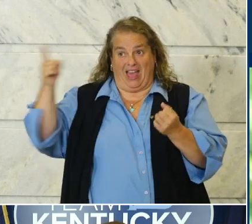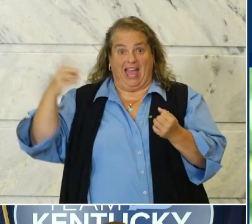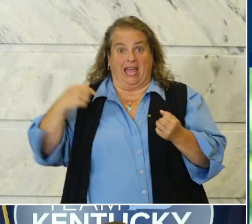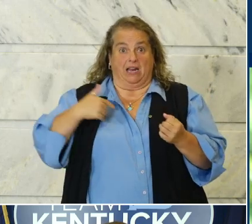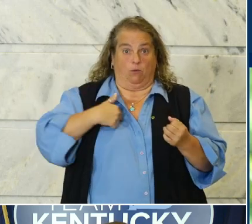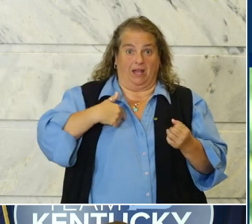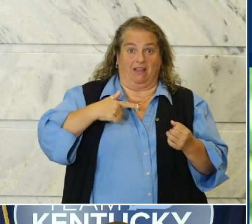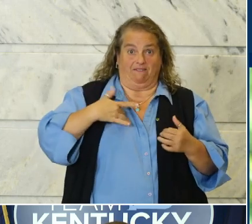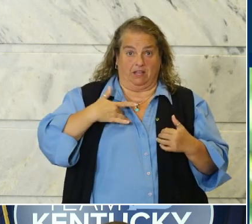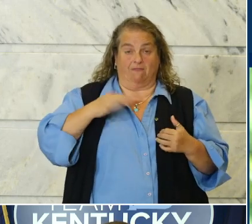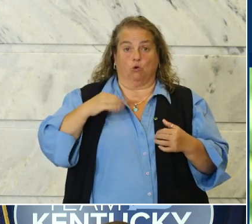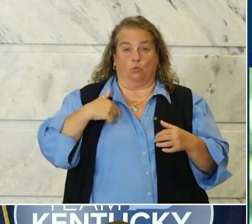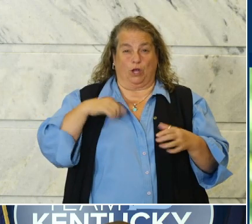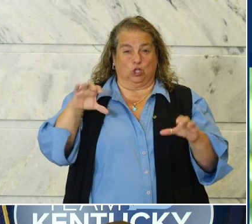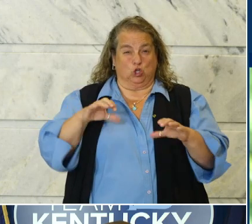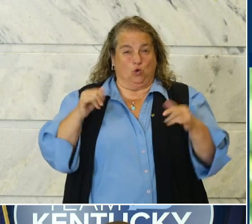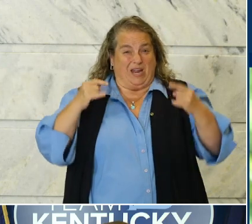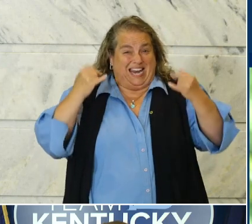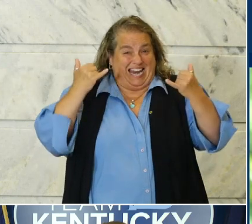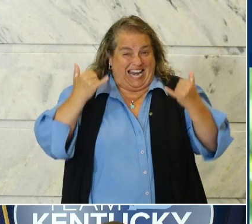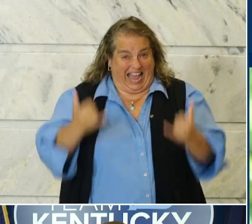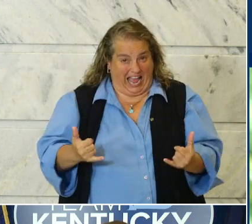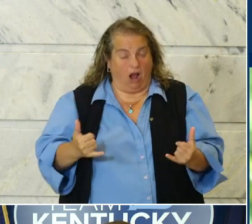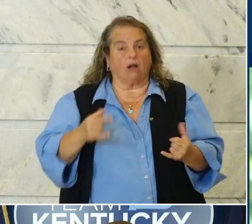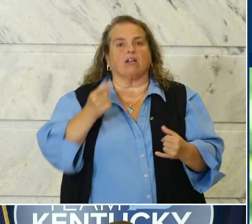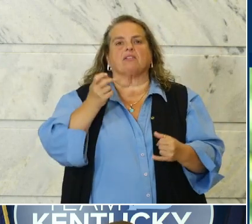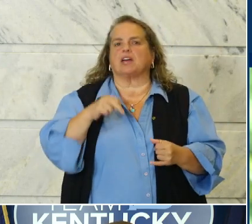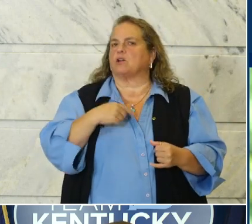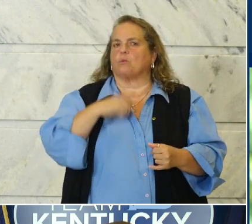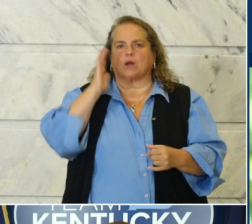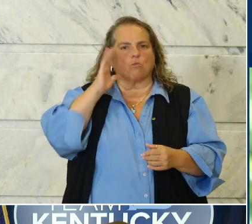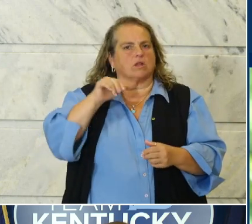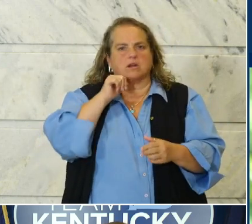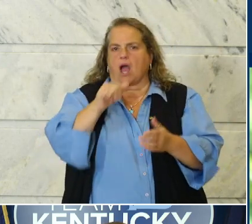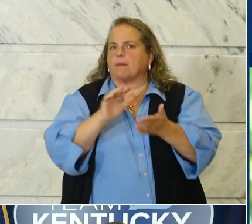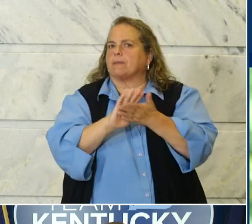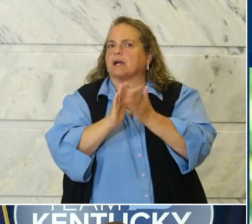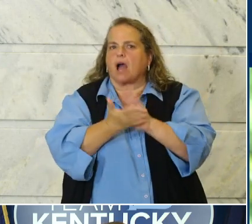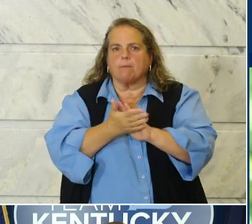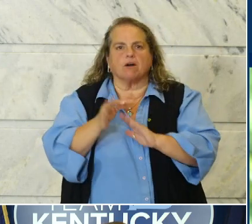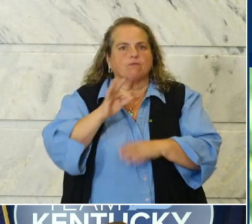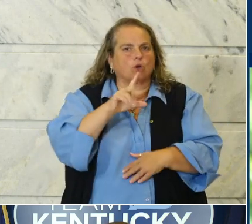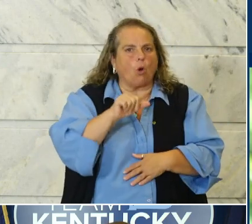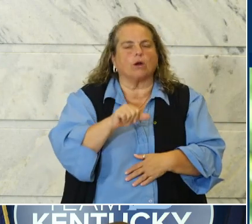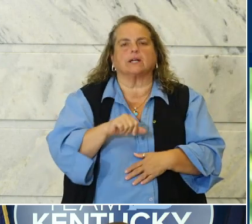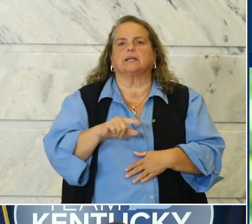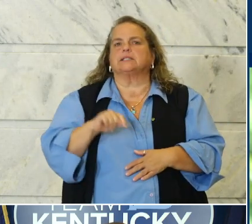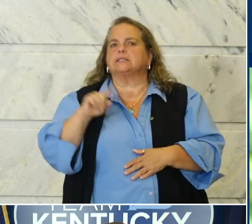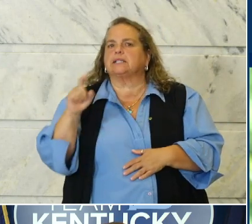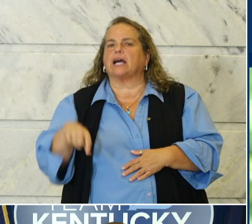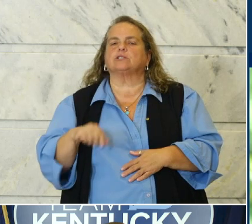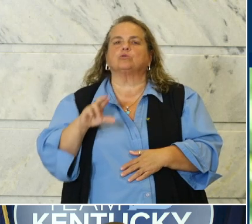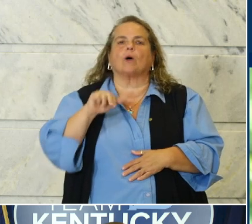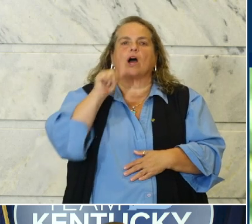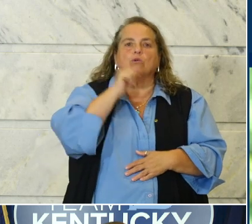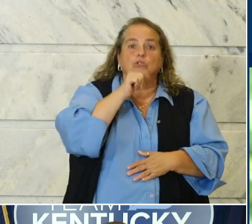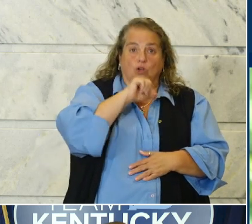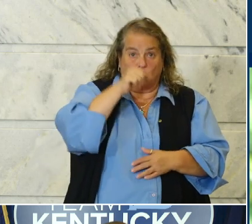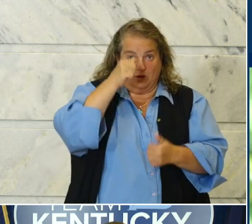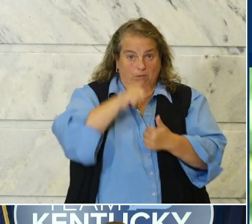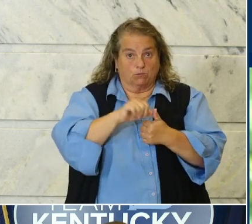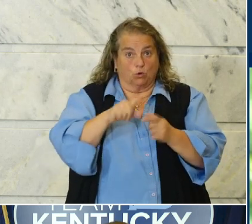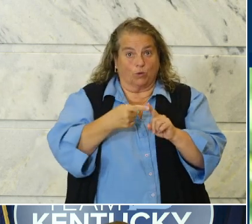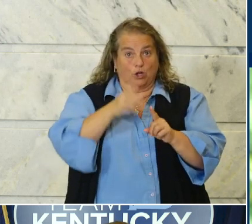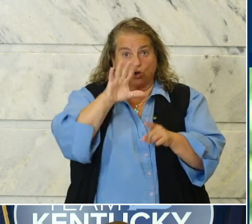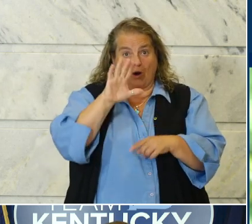now, we cannot become a Florida, a Texas, and Arizona. Remember, when your cases hit that